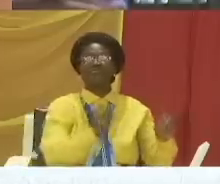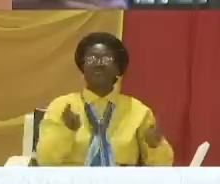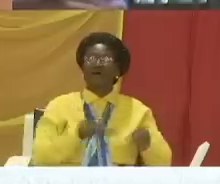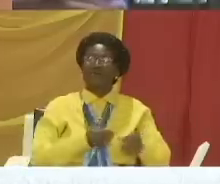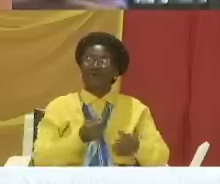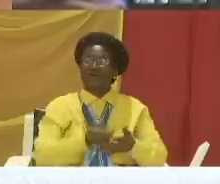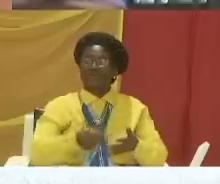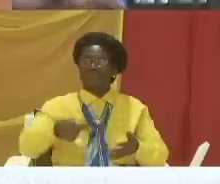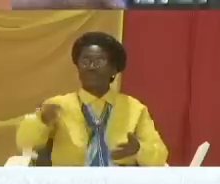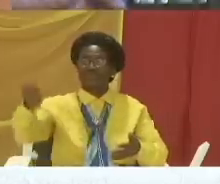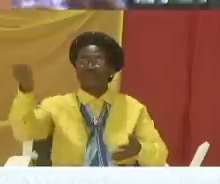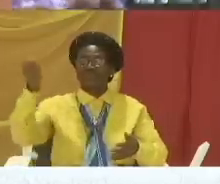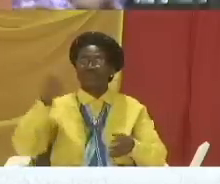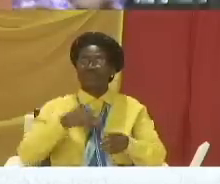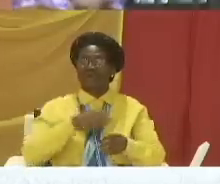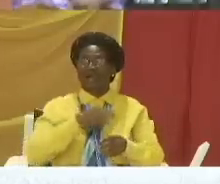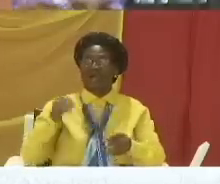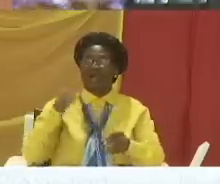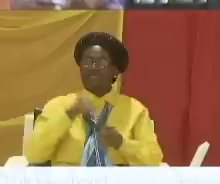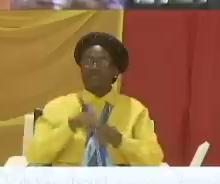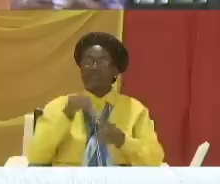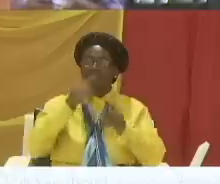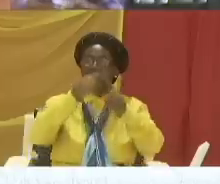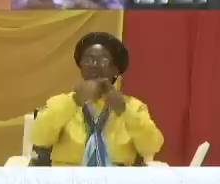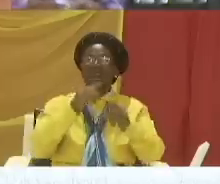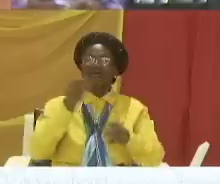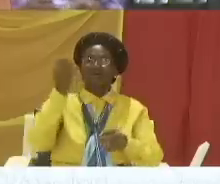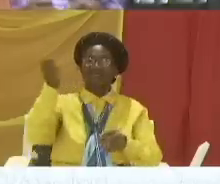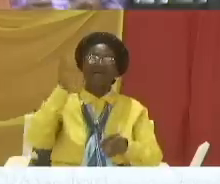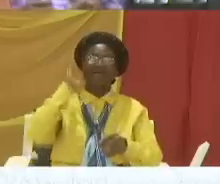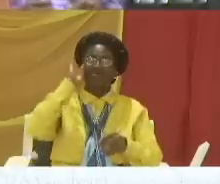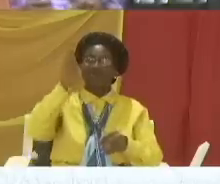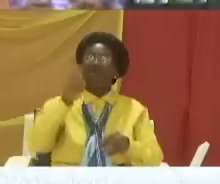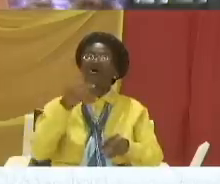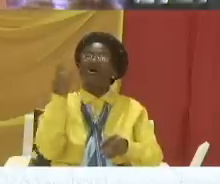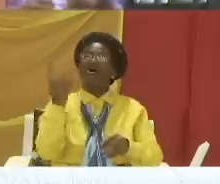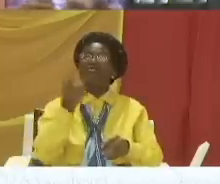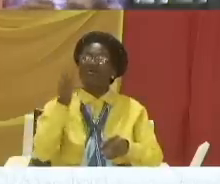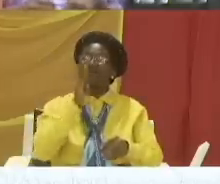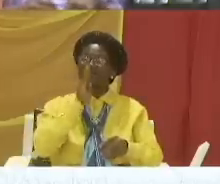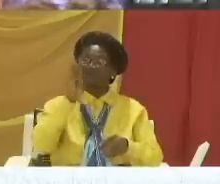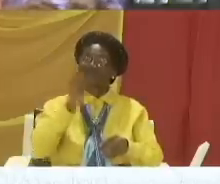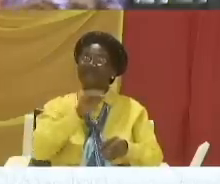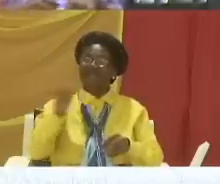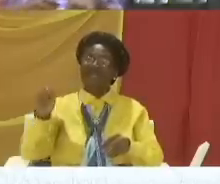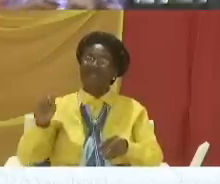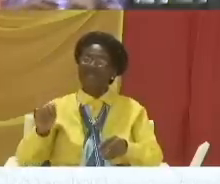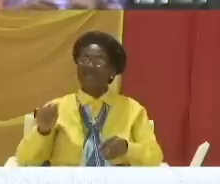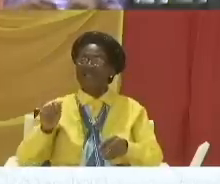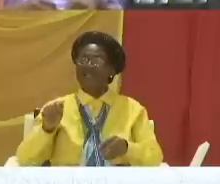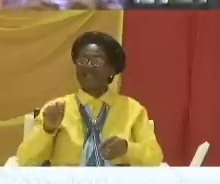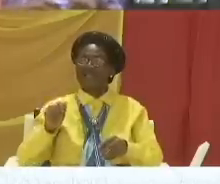And in the contract, there will always be a penalty